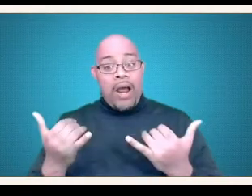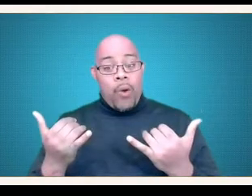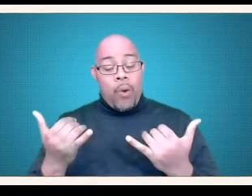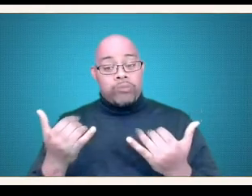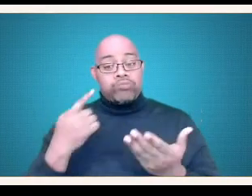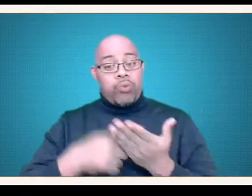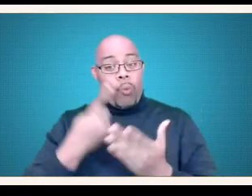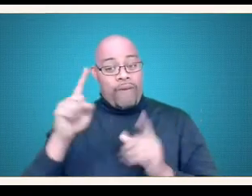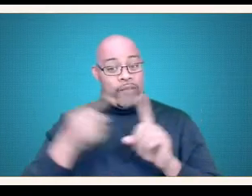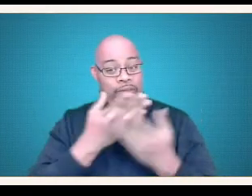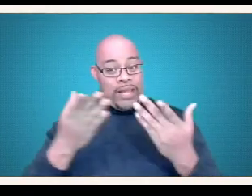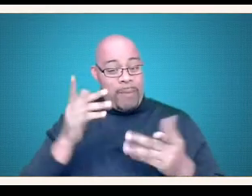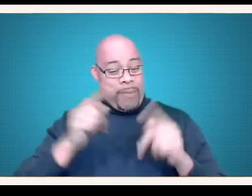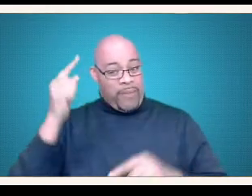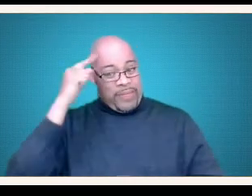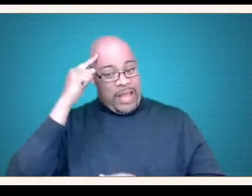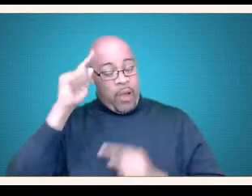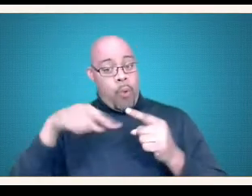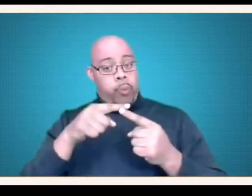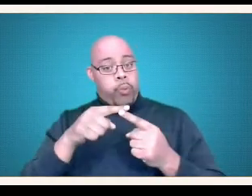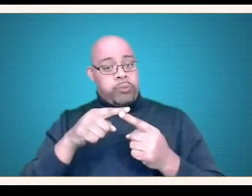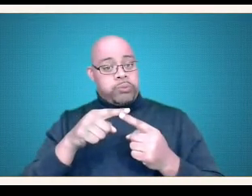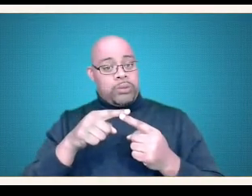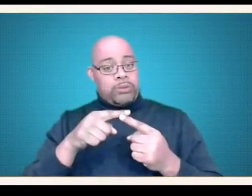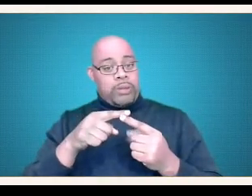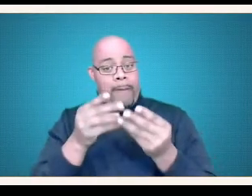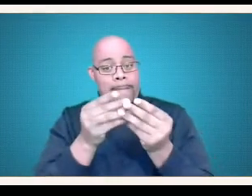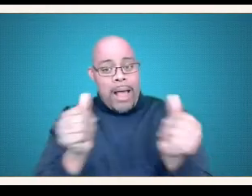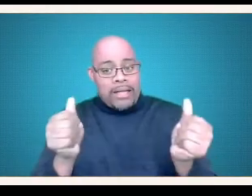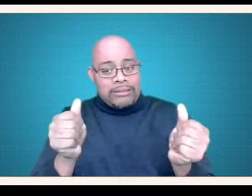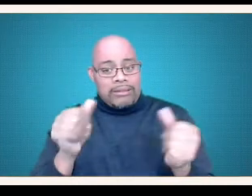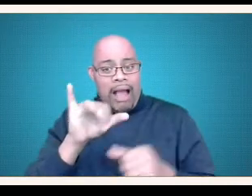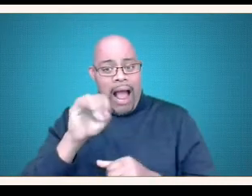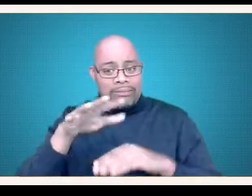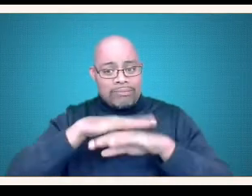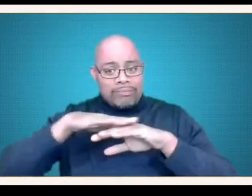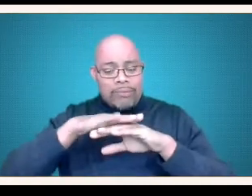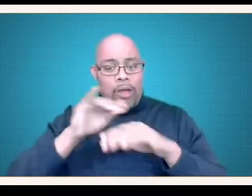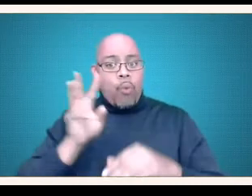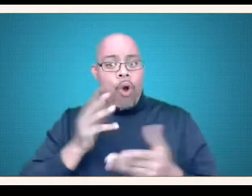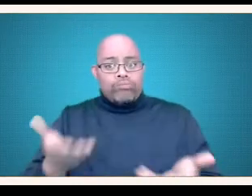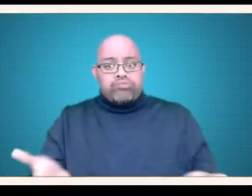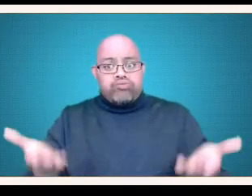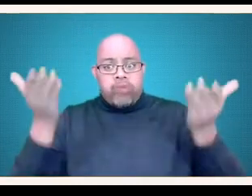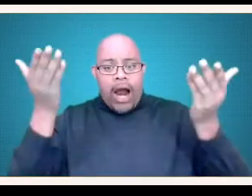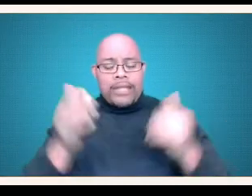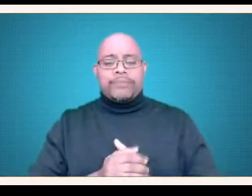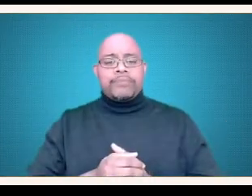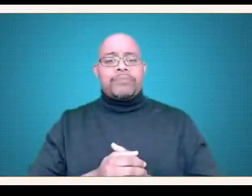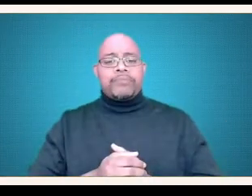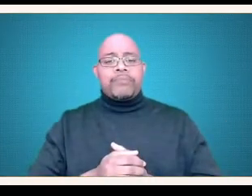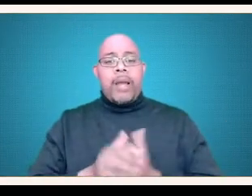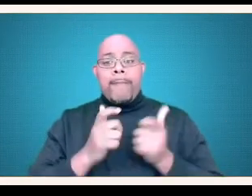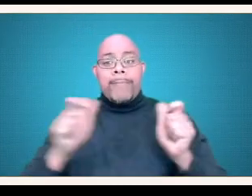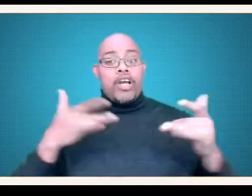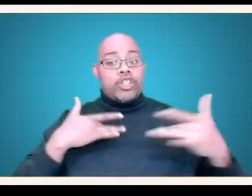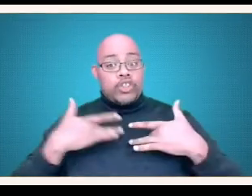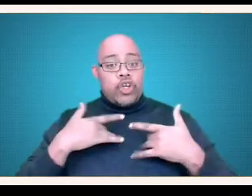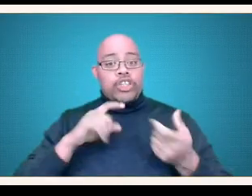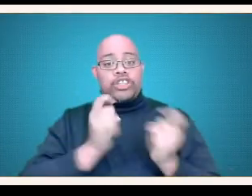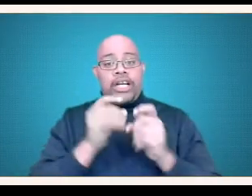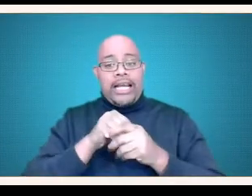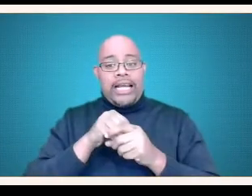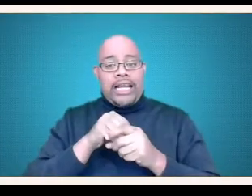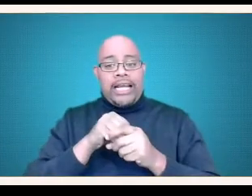Now, one of the first things people typically think about when they think about melting polar regions is sea level rise. Ultimately, the